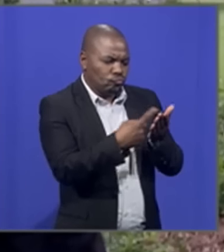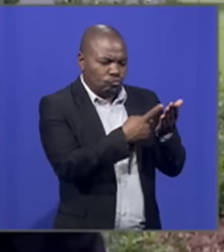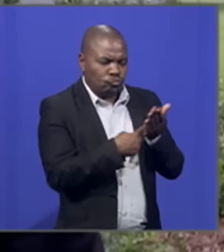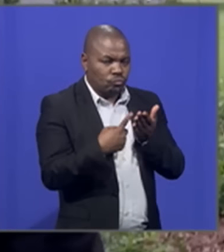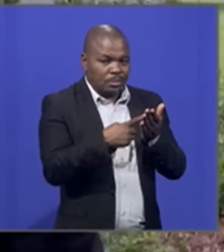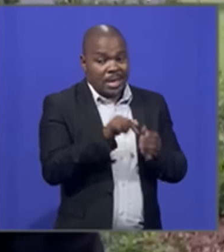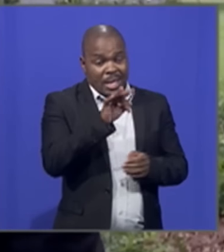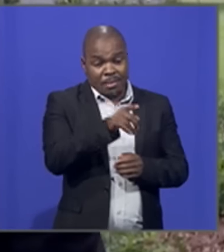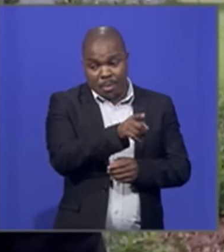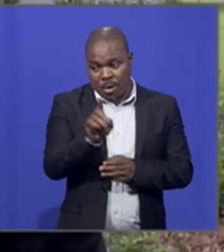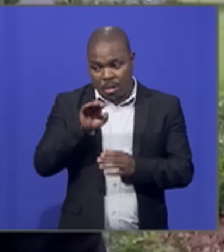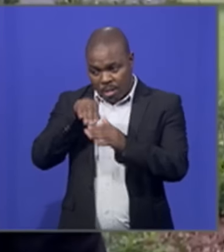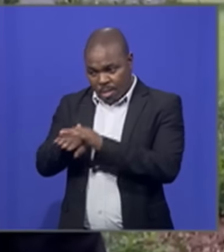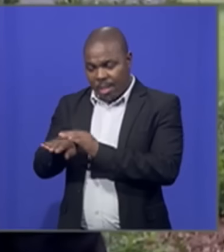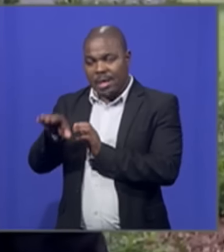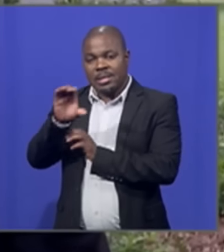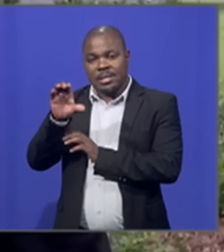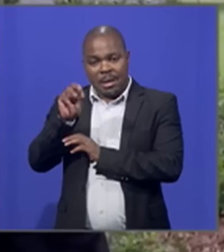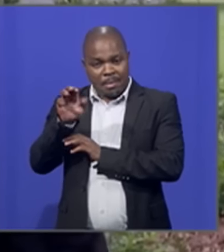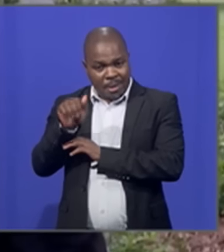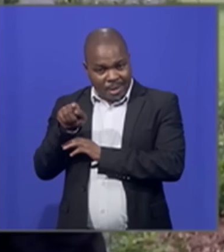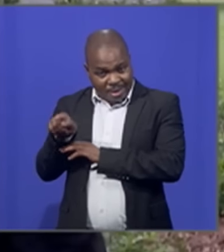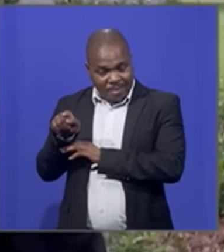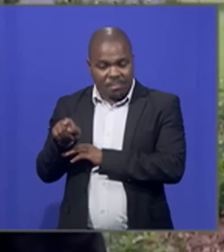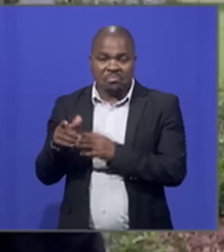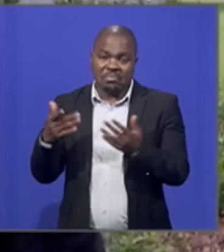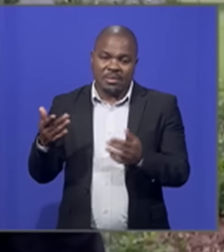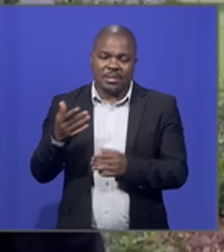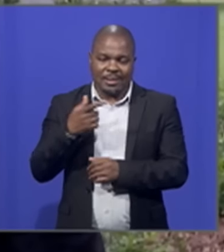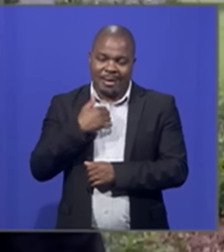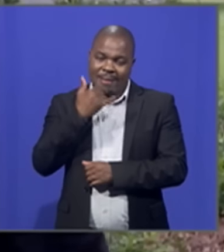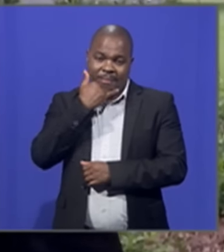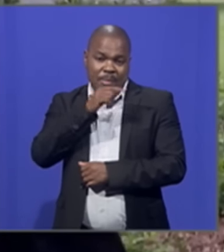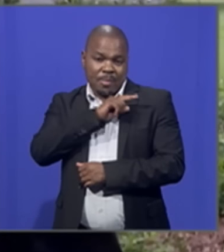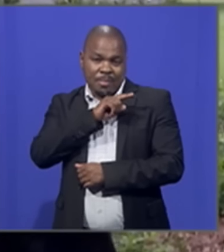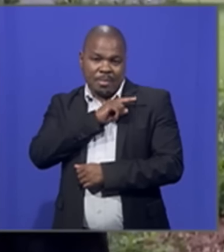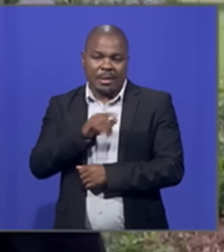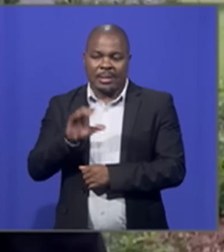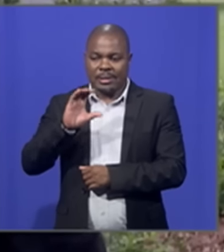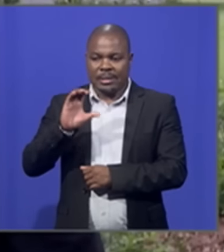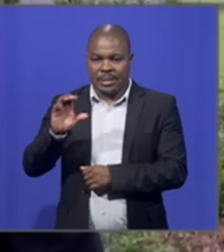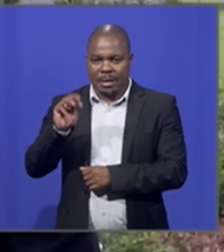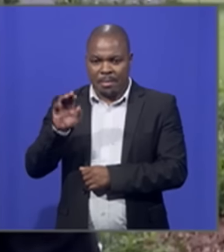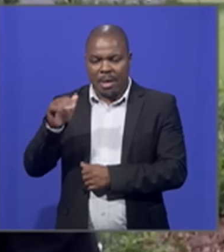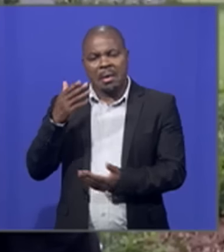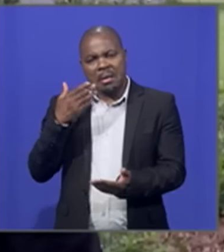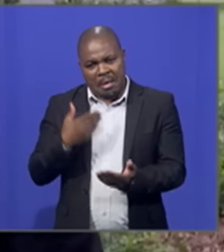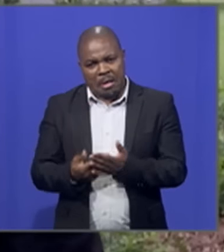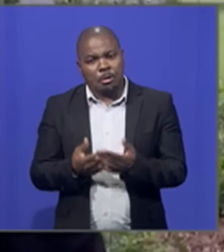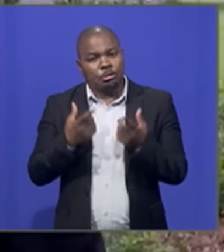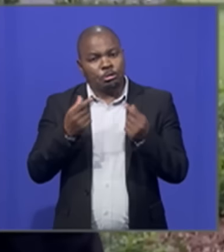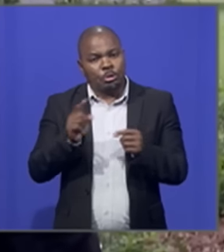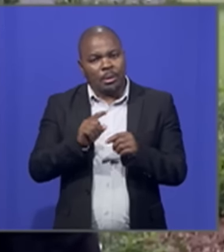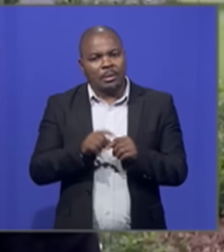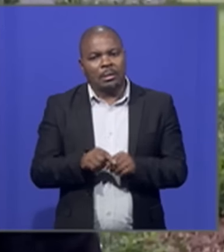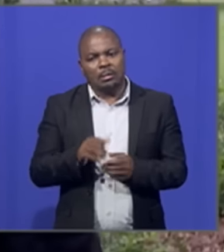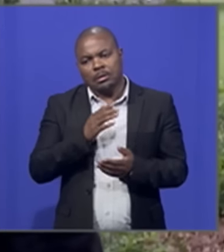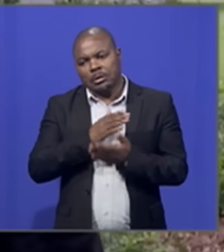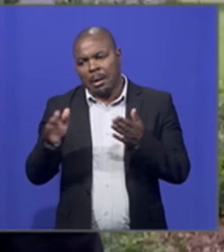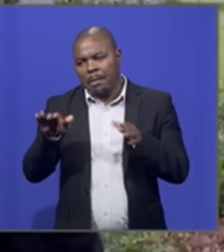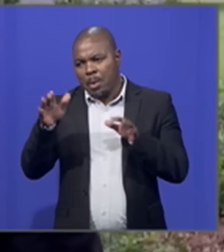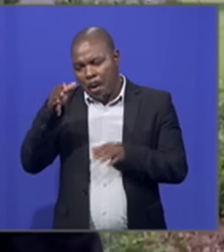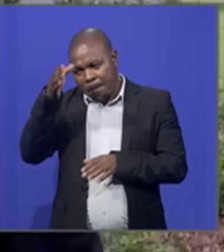tle go kopa CCMA gore ba ba thuse go buisana, se se itumedisang ke gore CCMA ba na le gore ba romele di-commissioner tse di nang